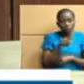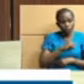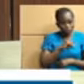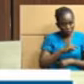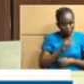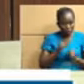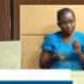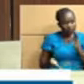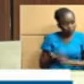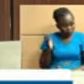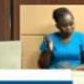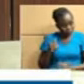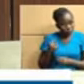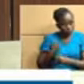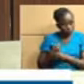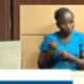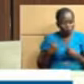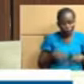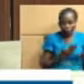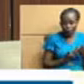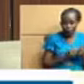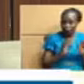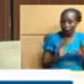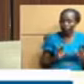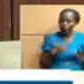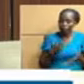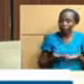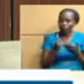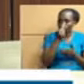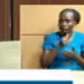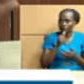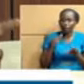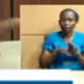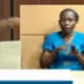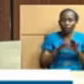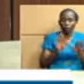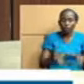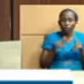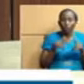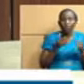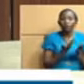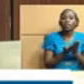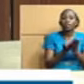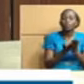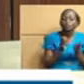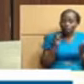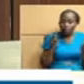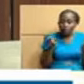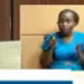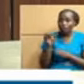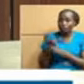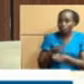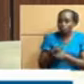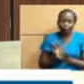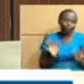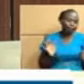up their speed, because we are not going to wait. We are going to bring it as a private members bill if they are so slow, and so that the parliament can take